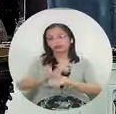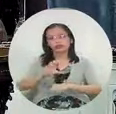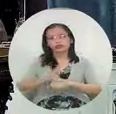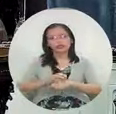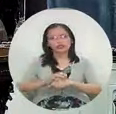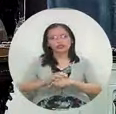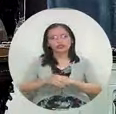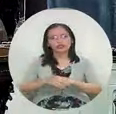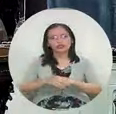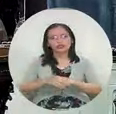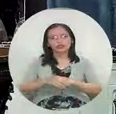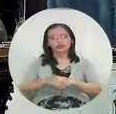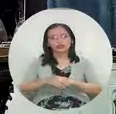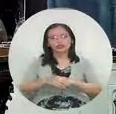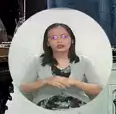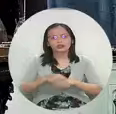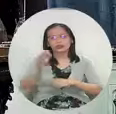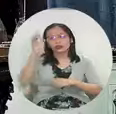is the administrator man.